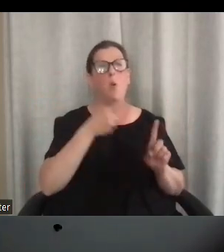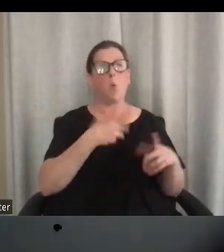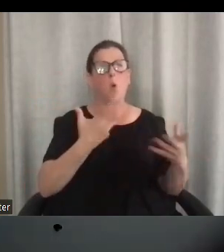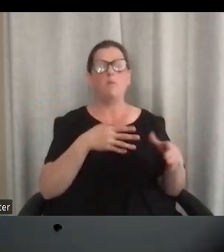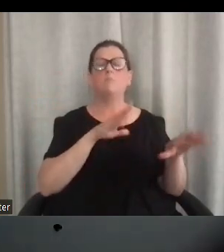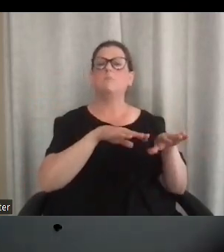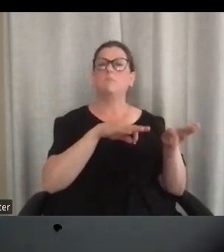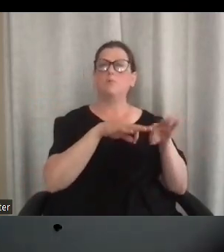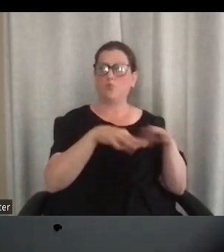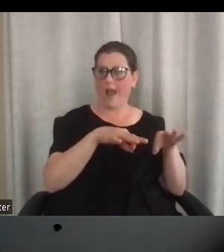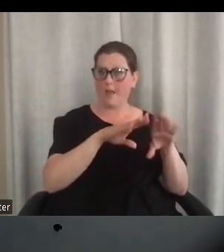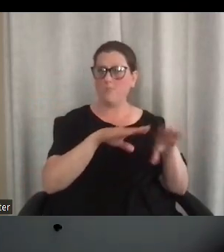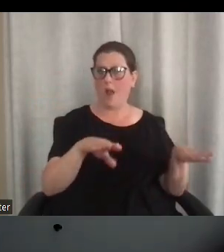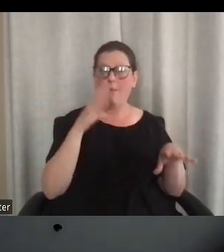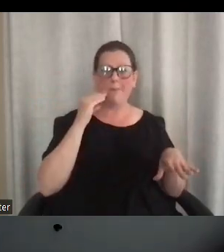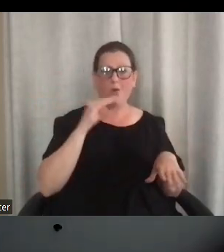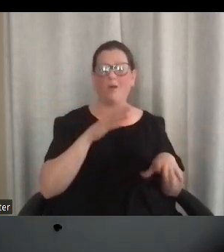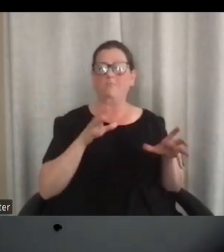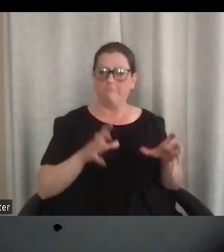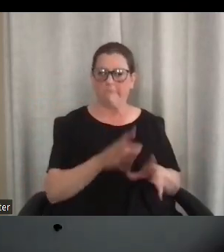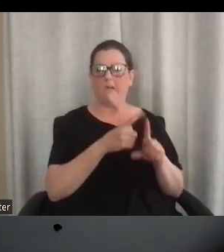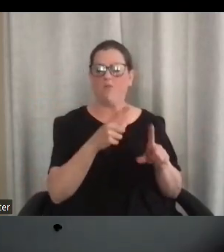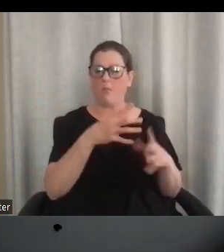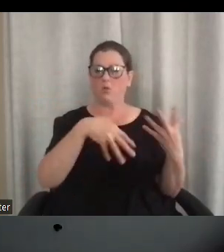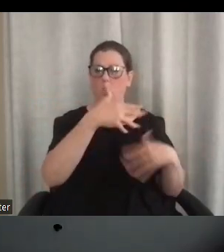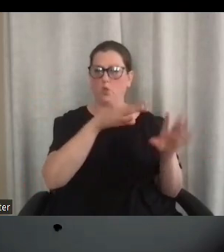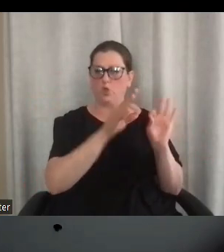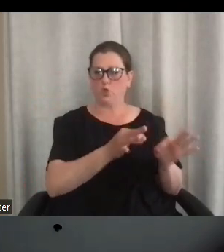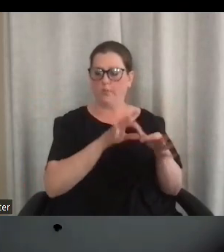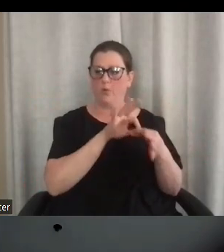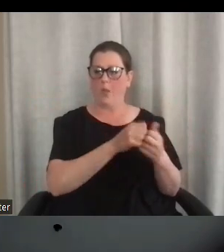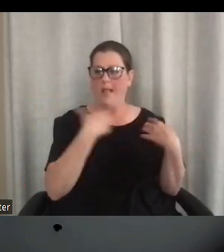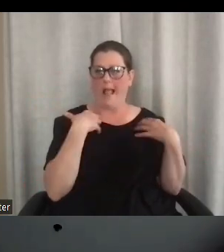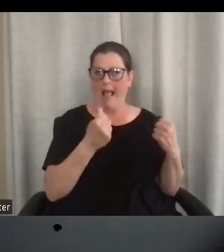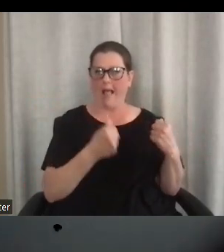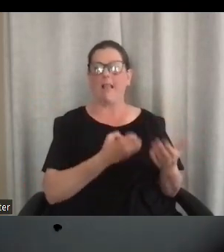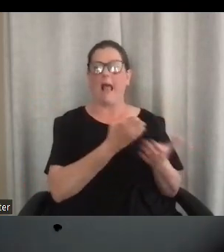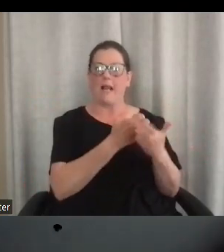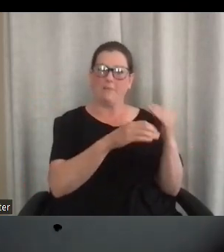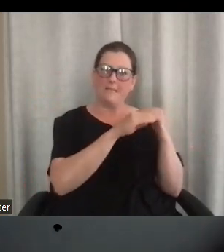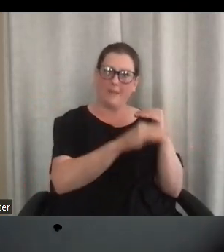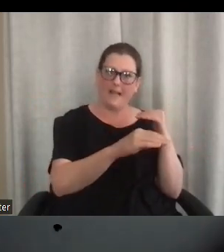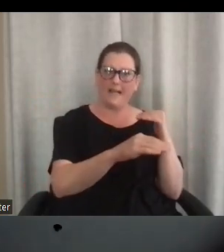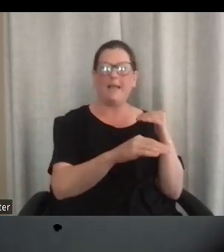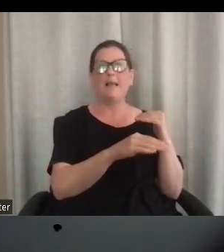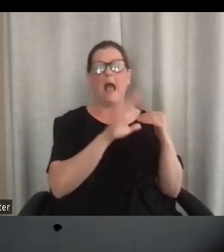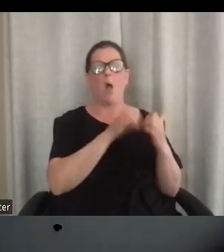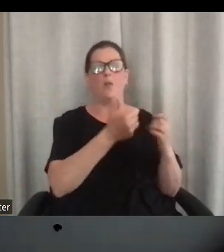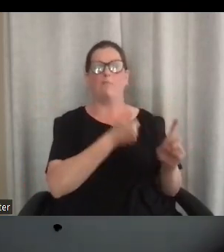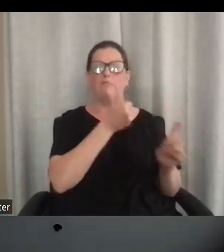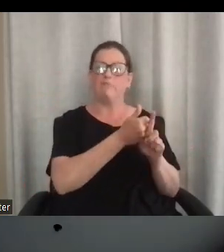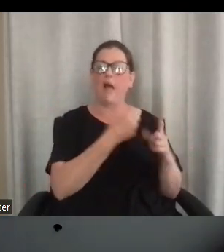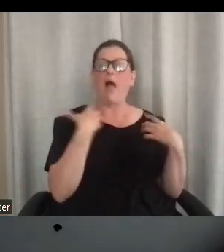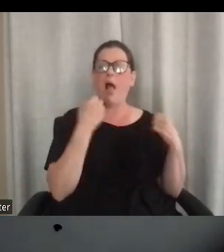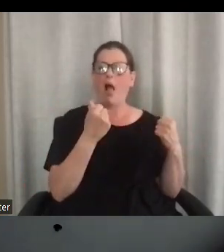childhood experiences driven by the social determinants of health, like economic opportunity and stability, impact health and well-being in adolescence